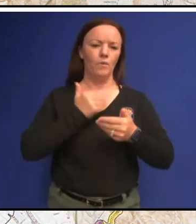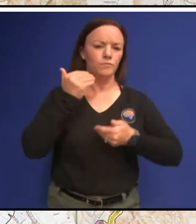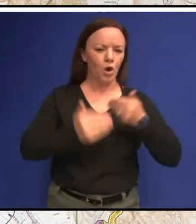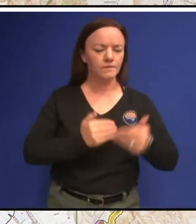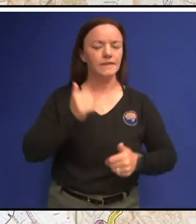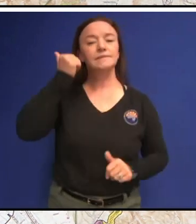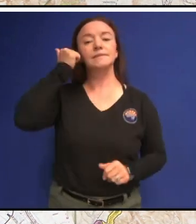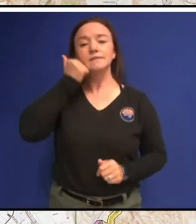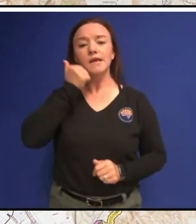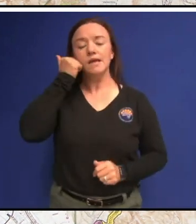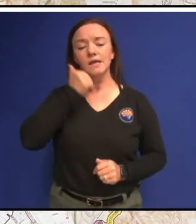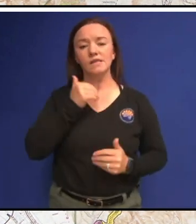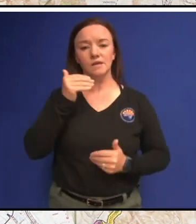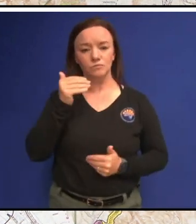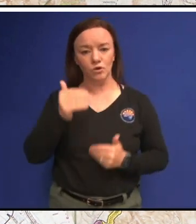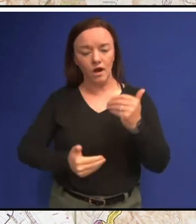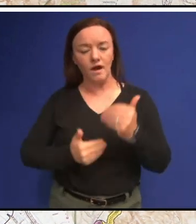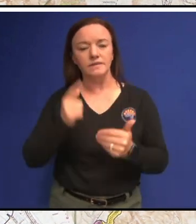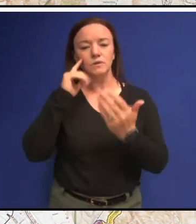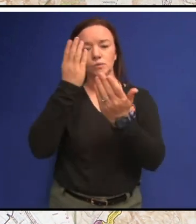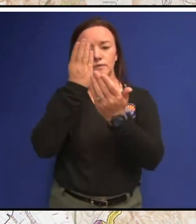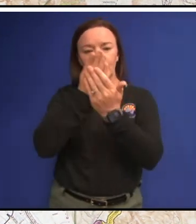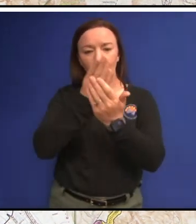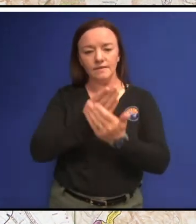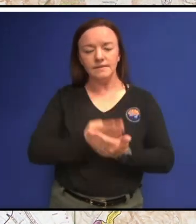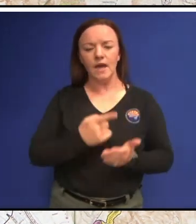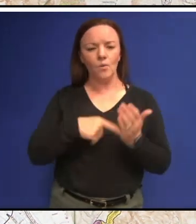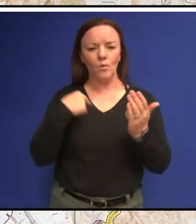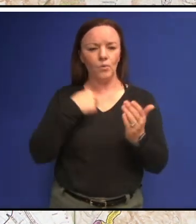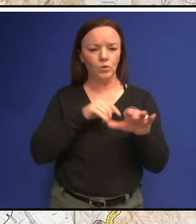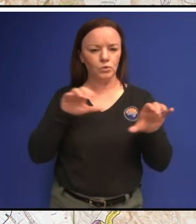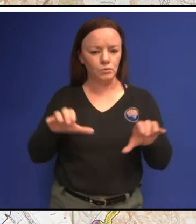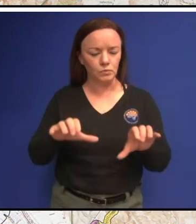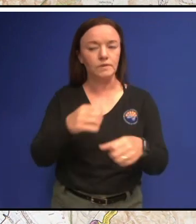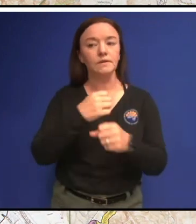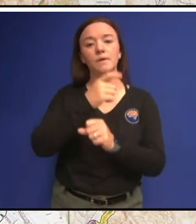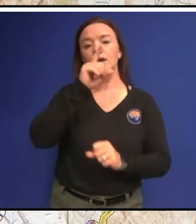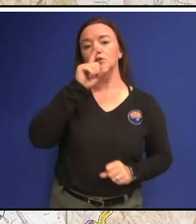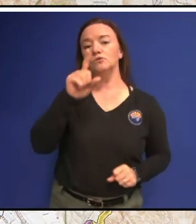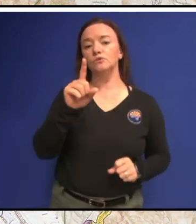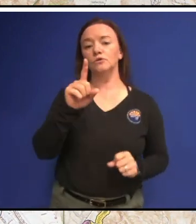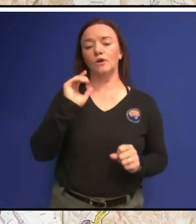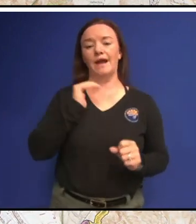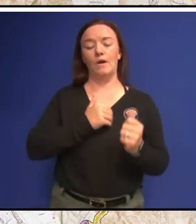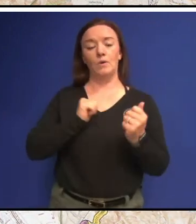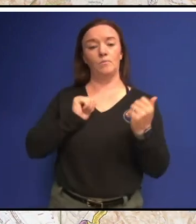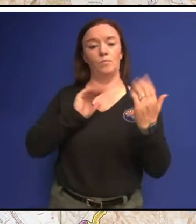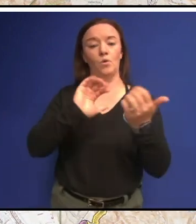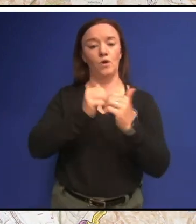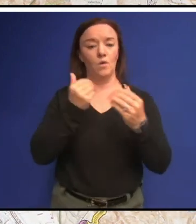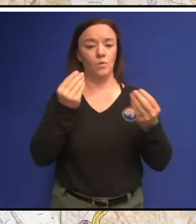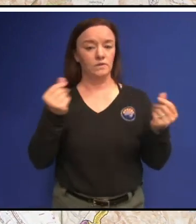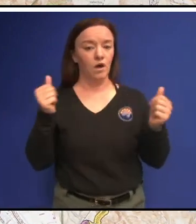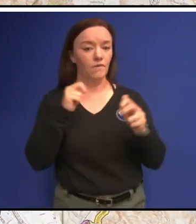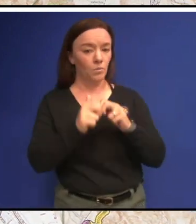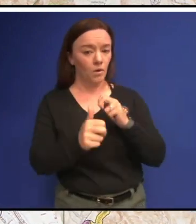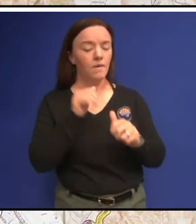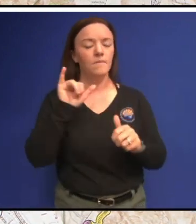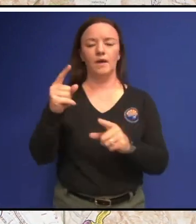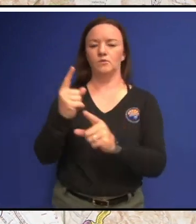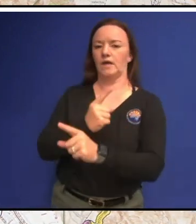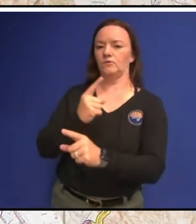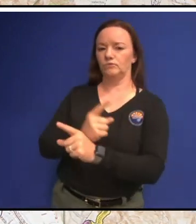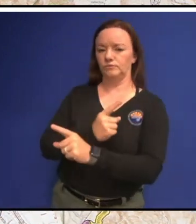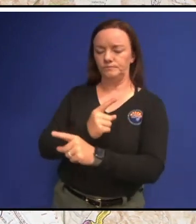to validate what it is we're doing and make sure that the approach we're taking to solving a problem is the right approach. And